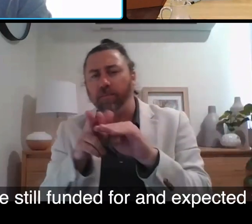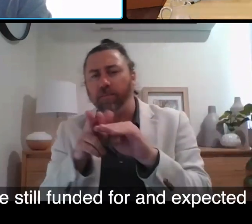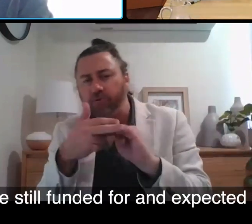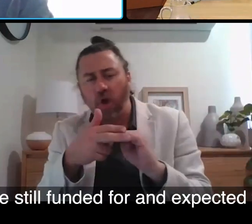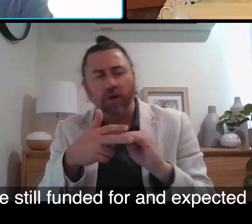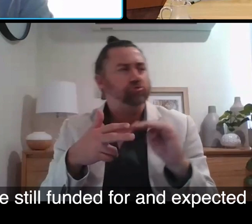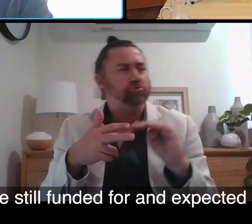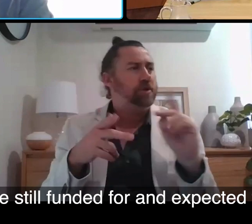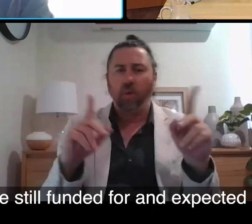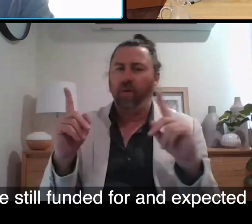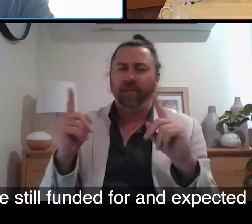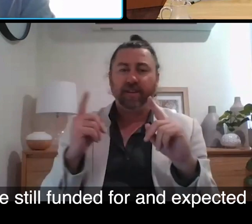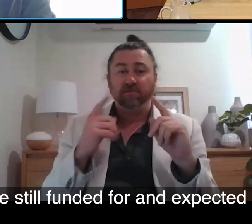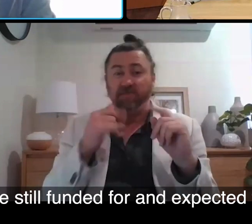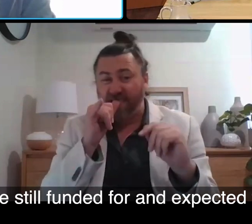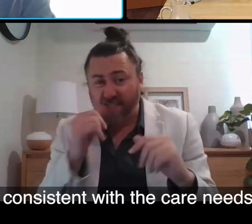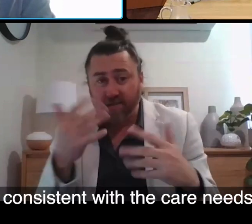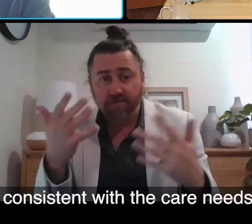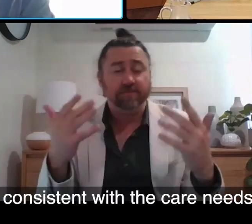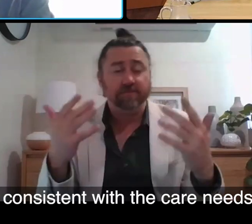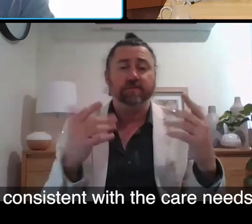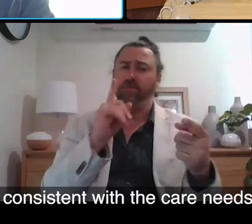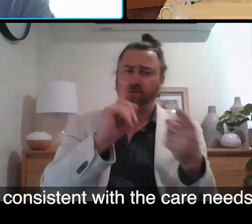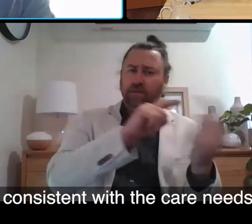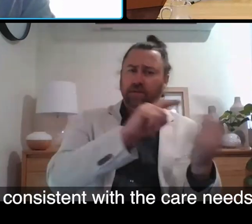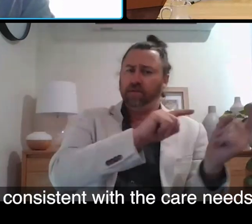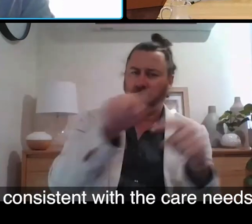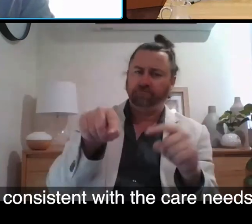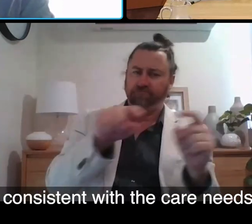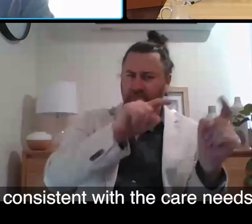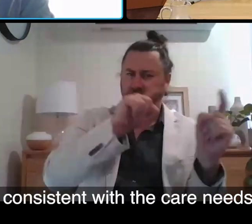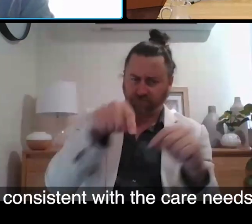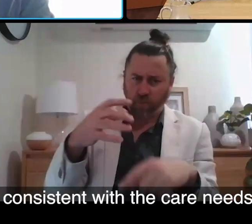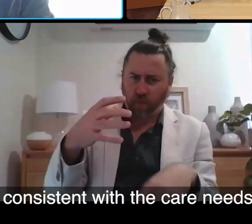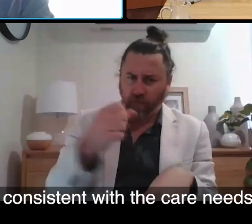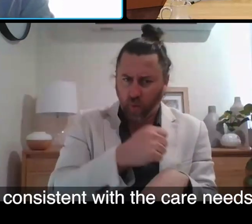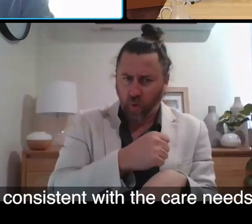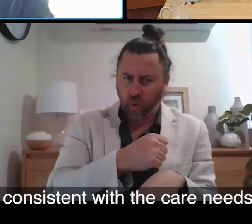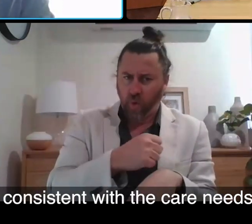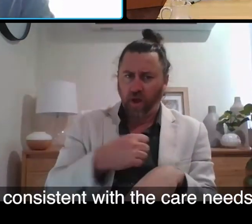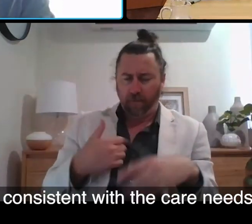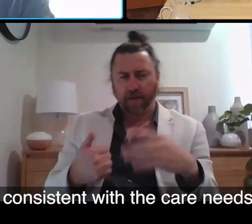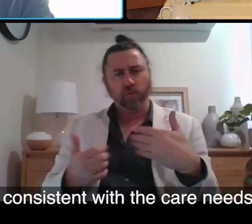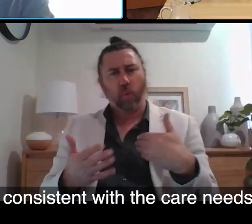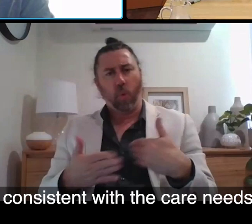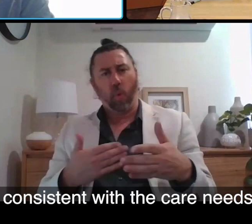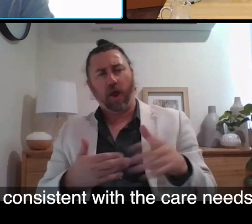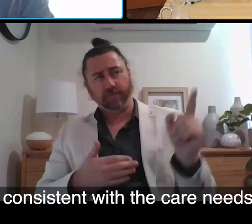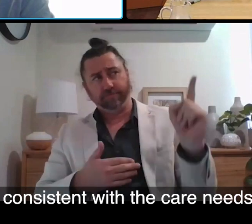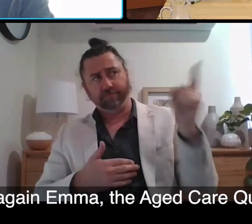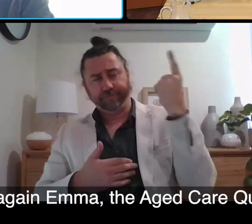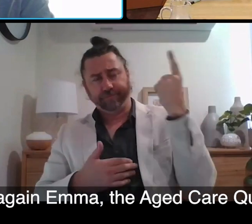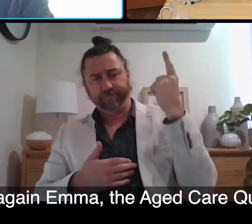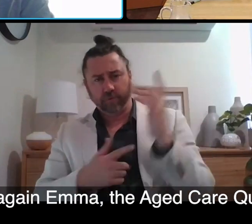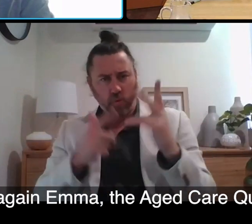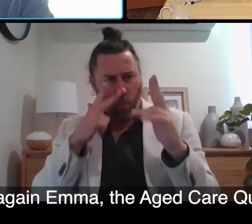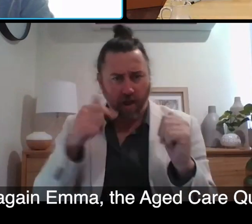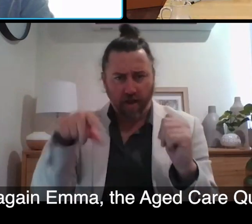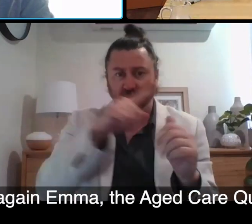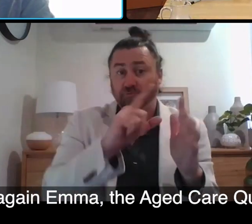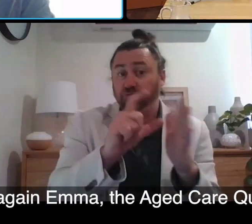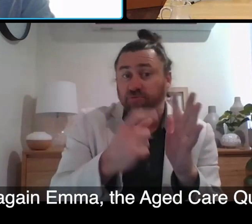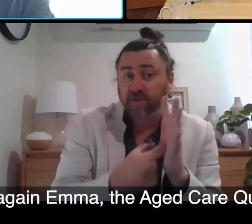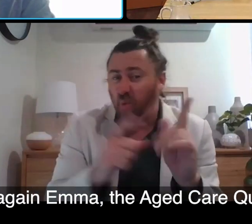Facilities are still funded for and expected to provide those services consistent with the care needs of residents. And